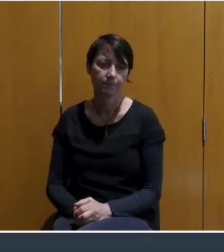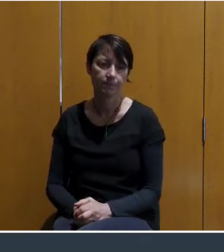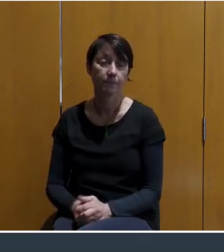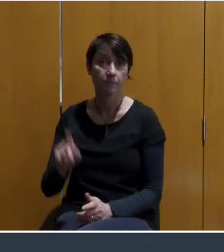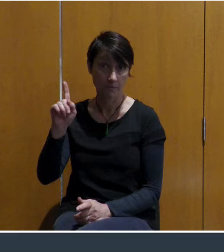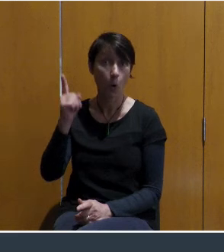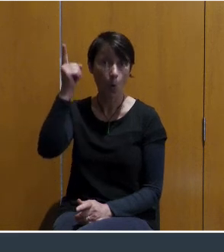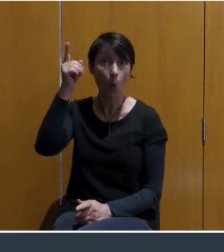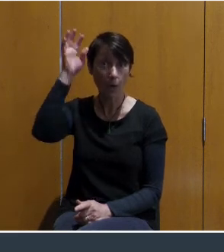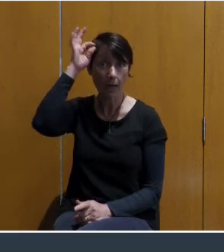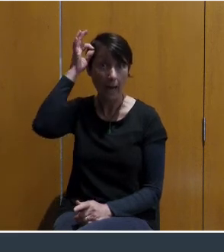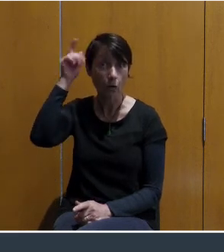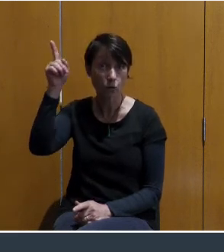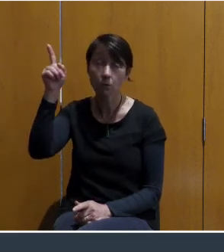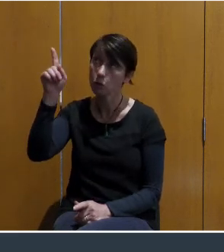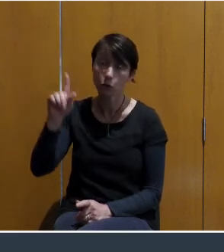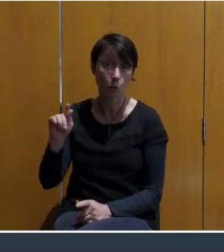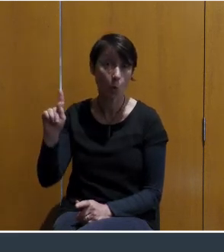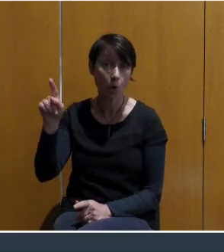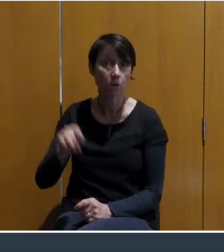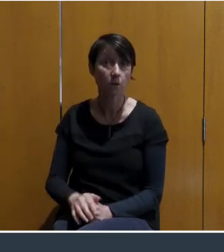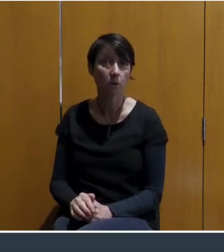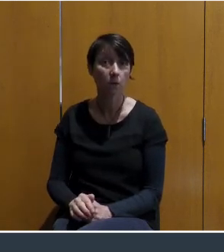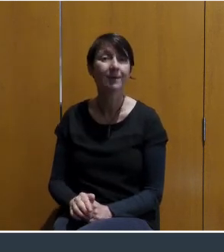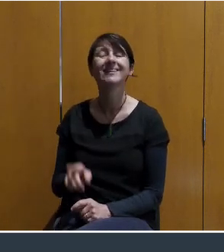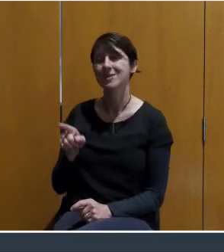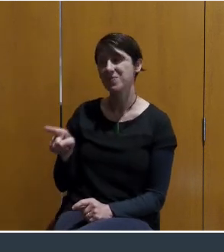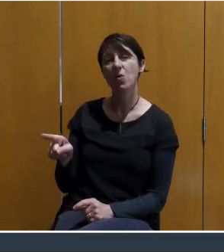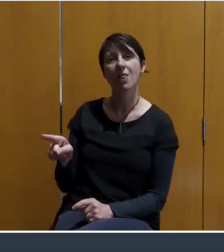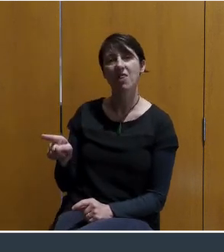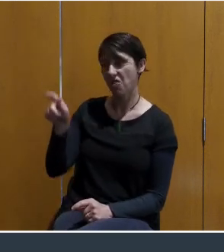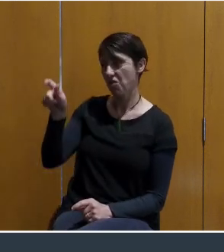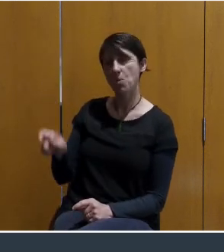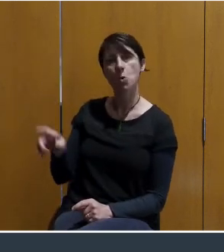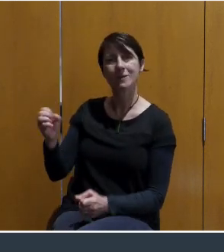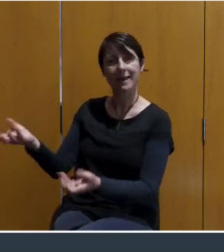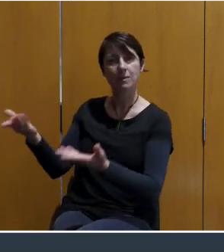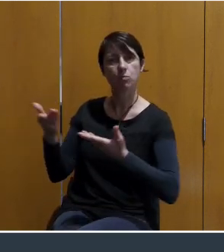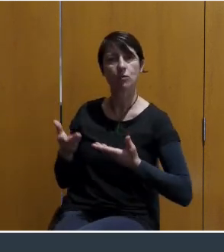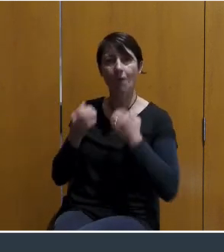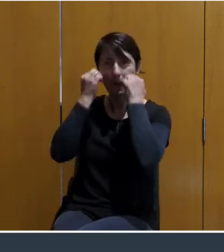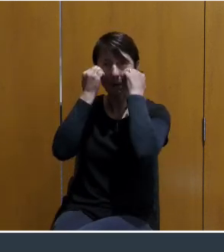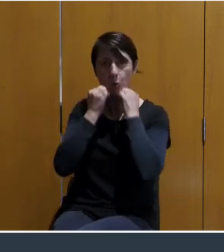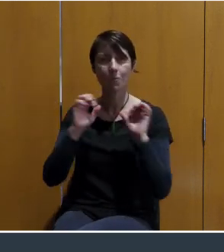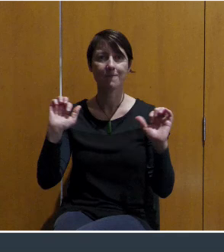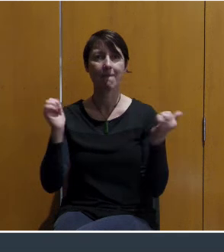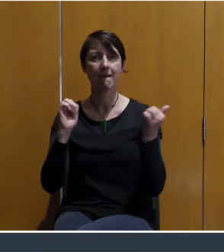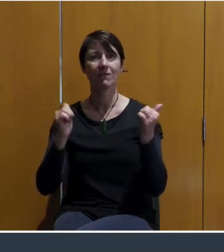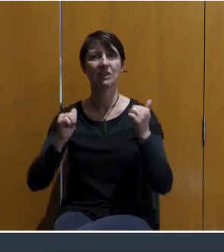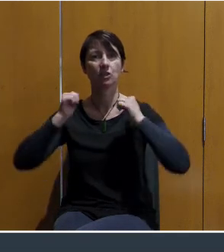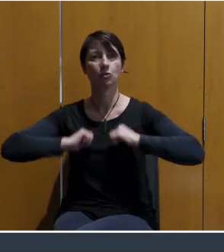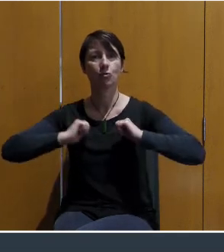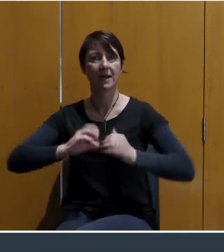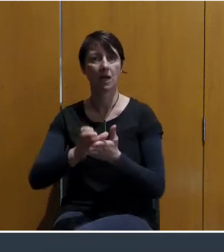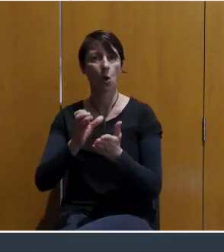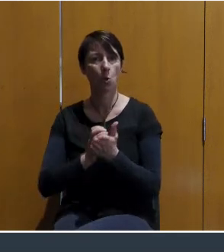Auckland Council's approach is that the owners should provide evidence of completing a dog trainer's course and not